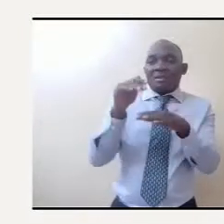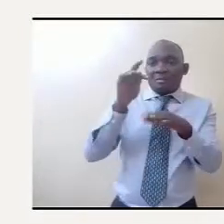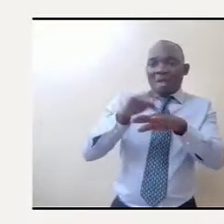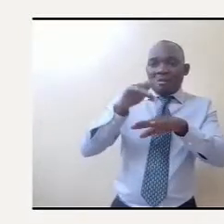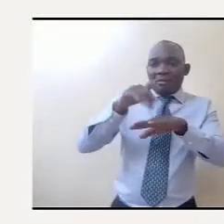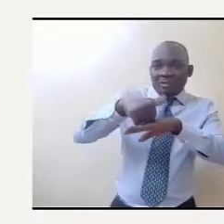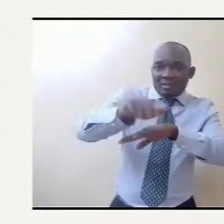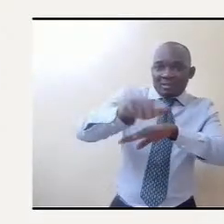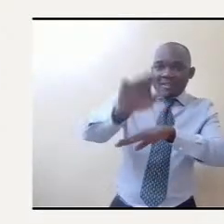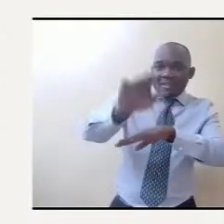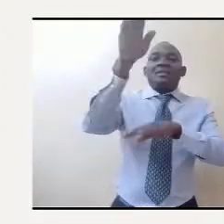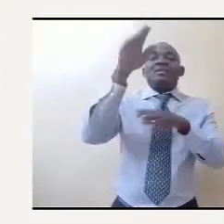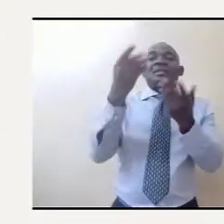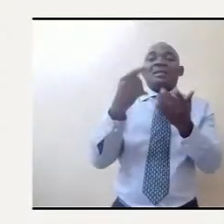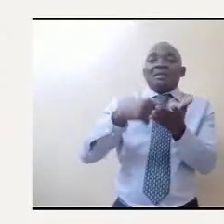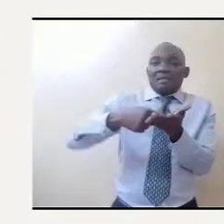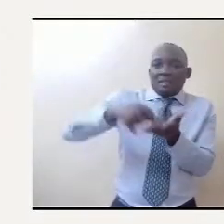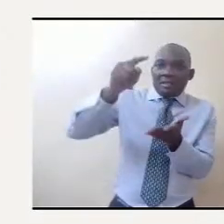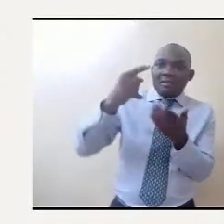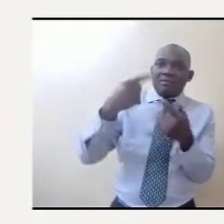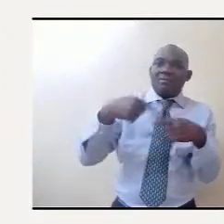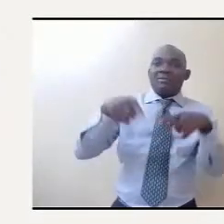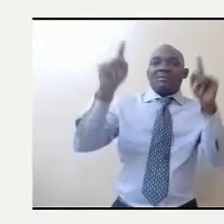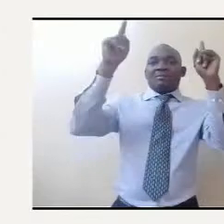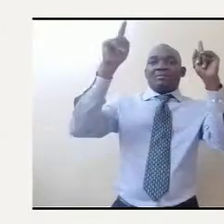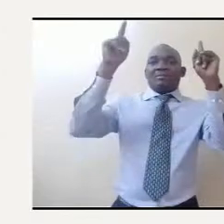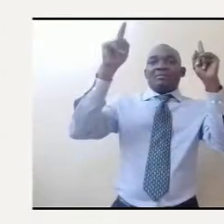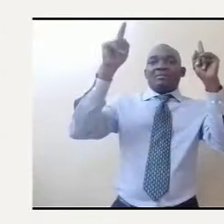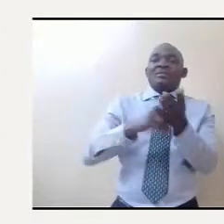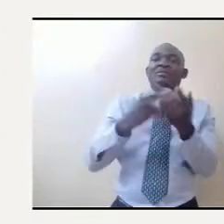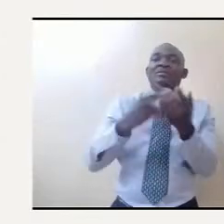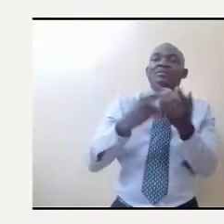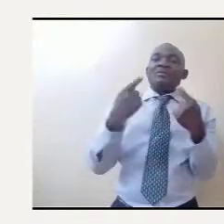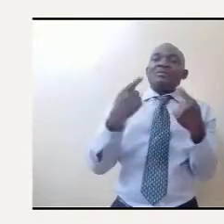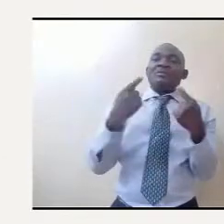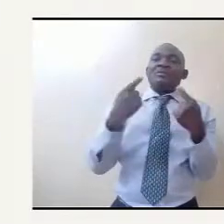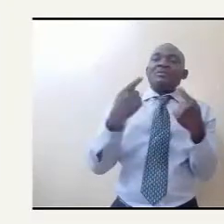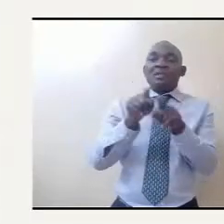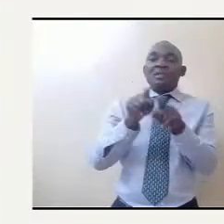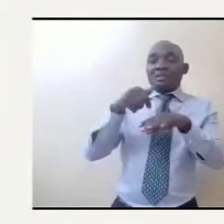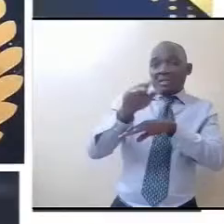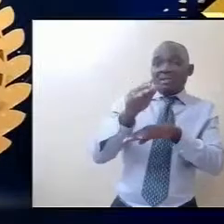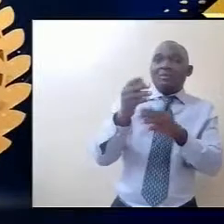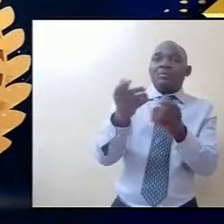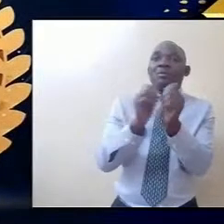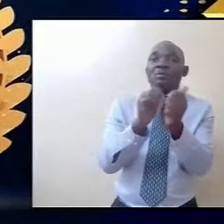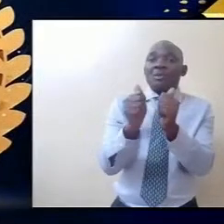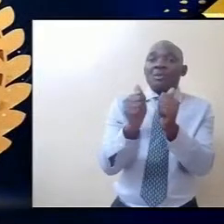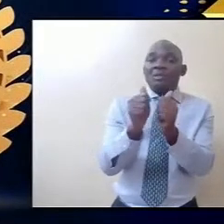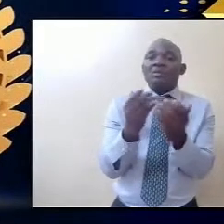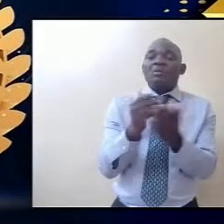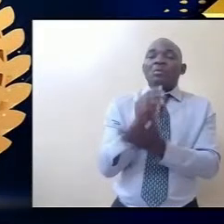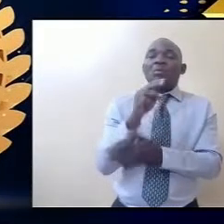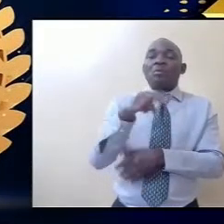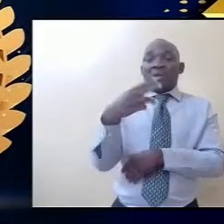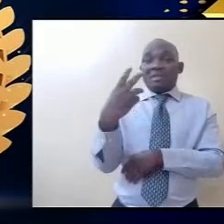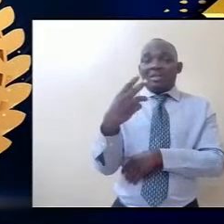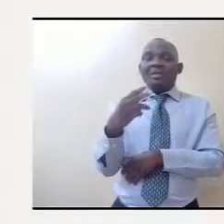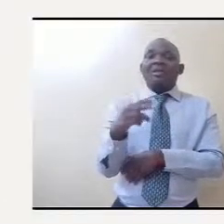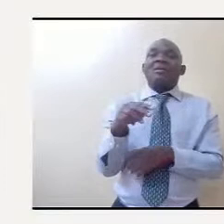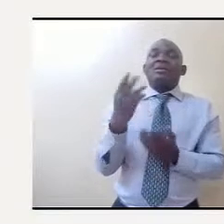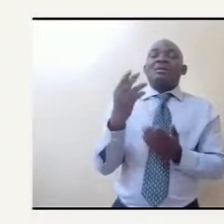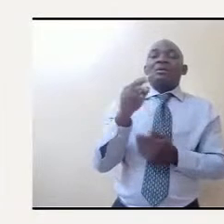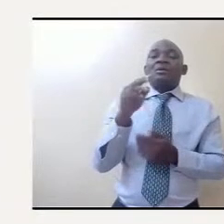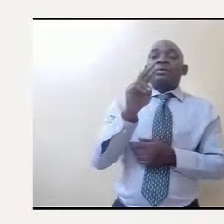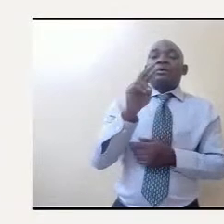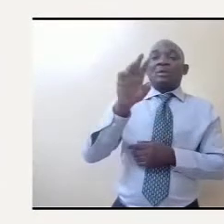form with your details. Click on the Submit button and receive a notification for a successful registration. You can equally send your nominations via